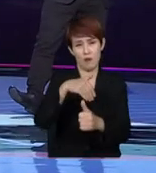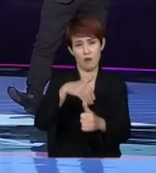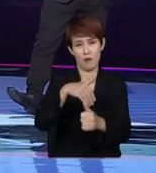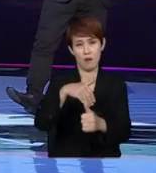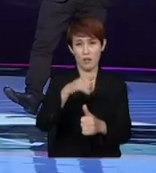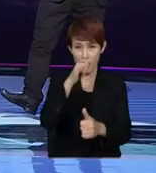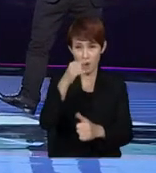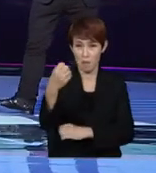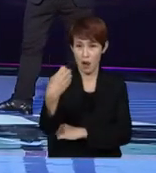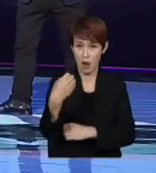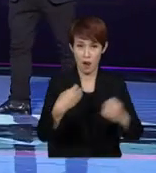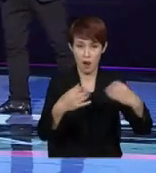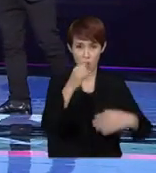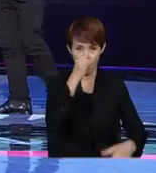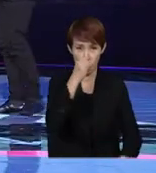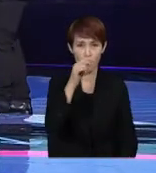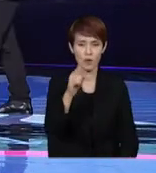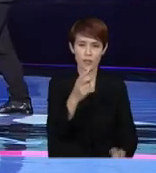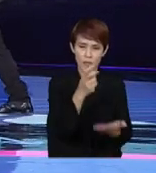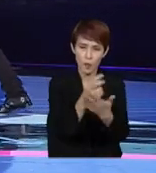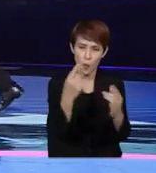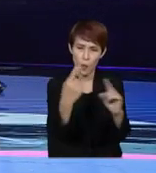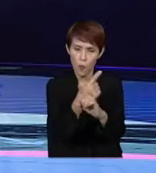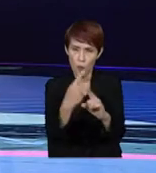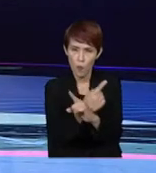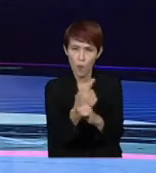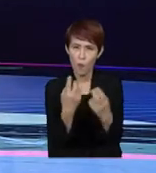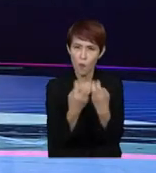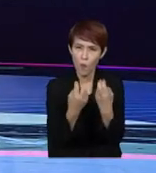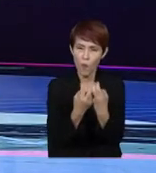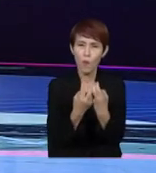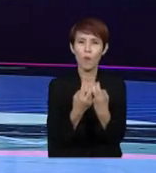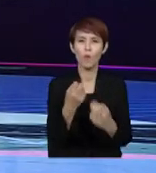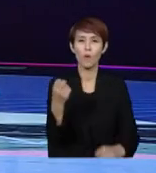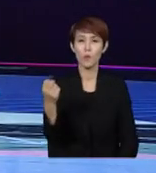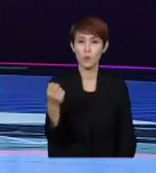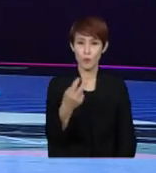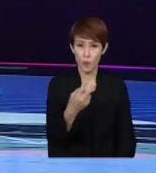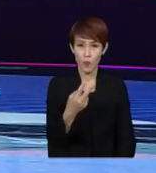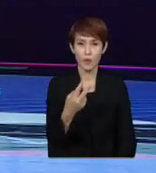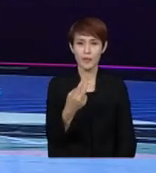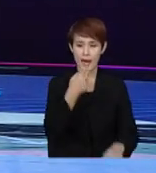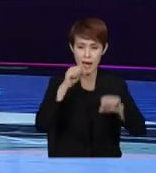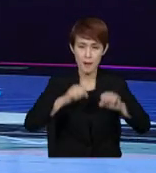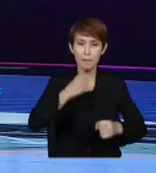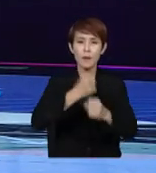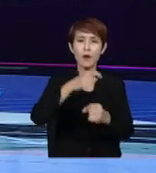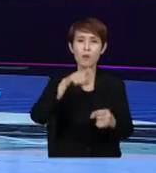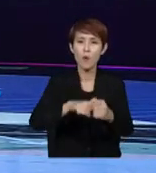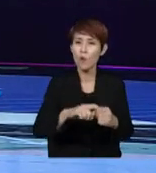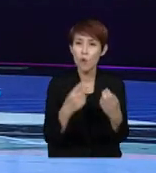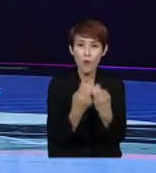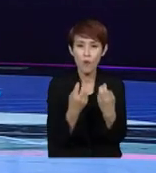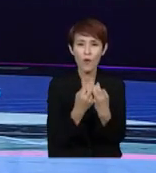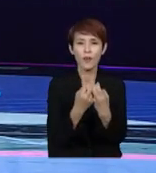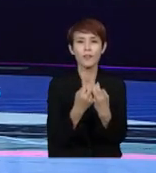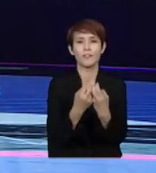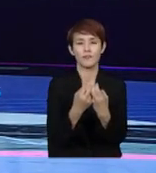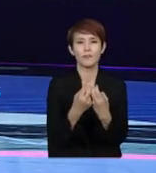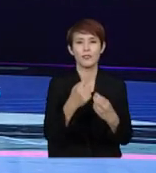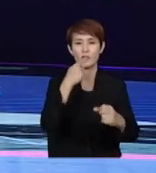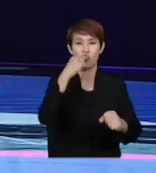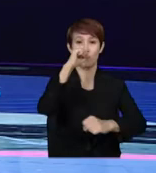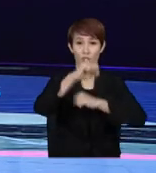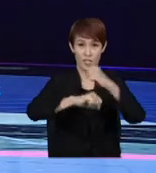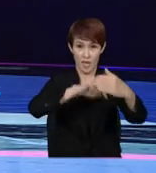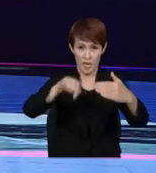them, we need to be as clear as possible about the basic functions they fulfill in a democracy.